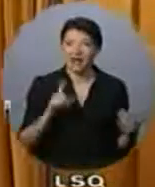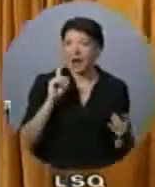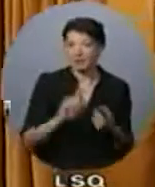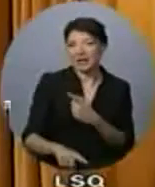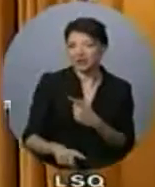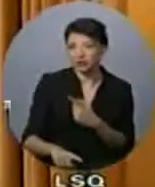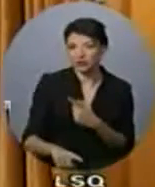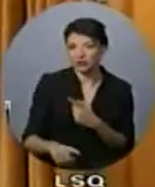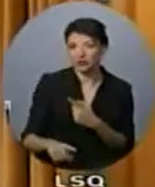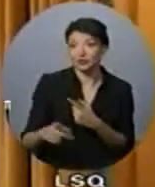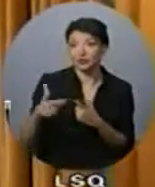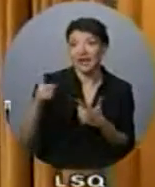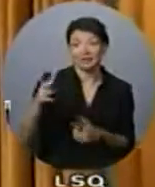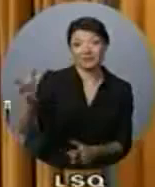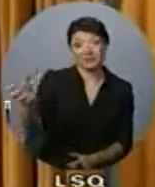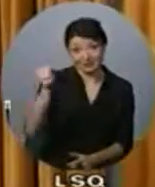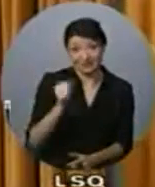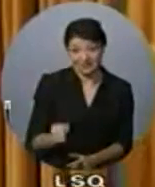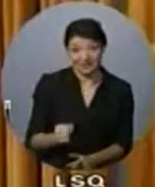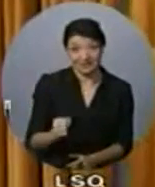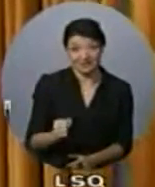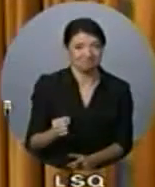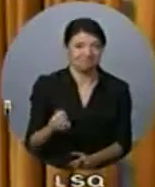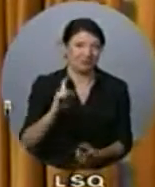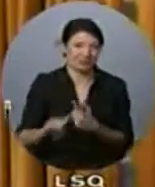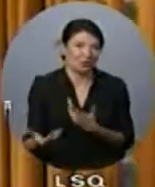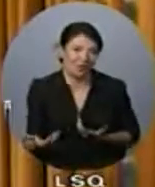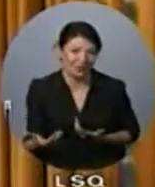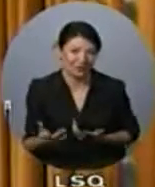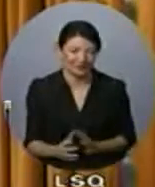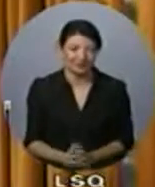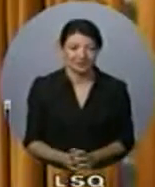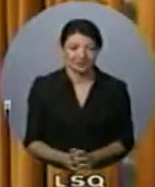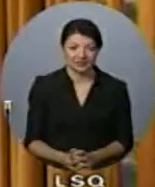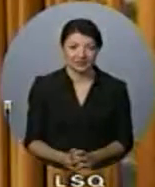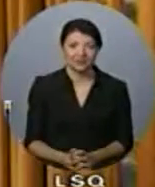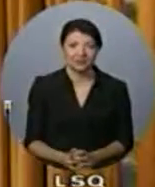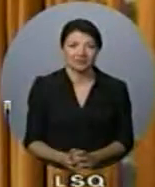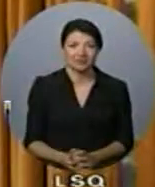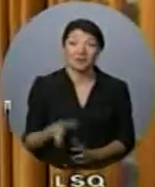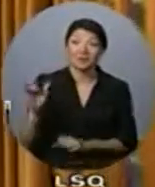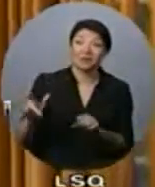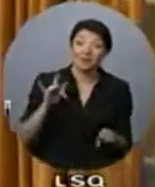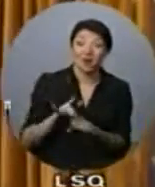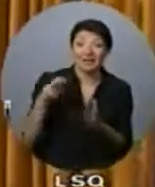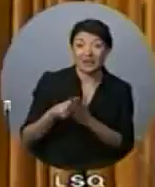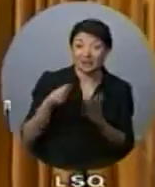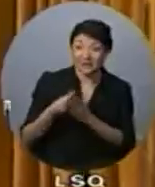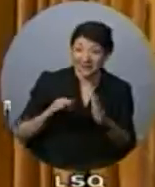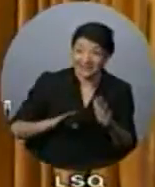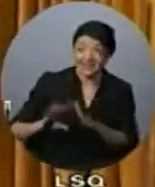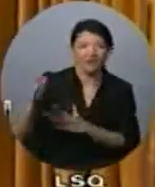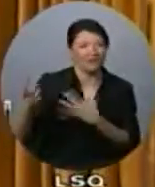speaker today we are reminded about fragile the global economic recovery is and how that will impact Canada even though it is from